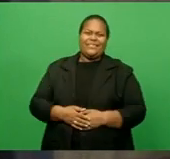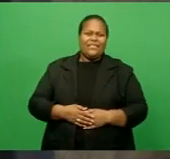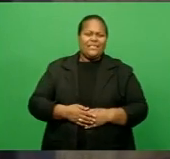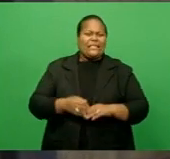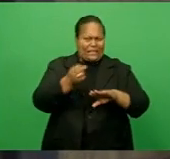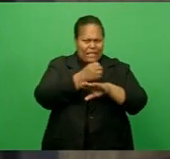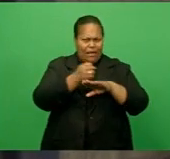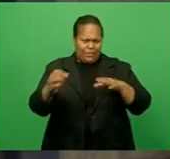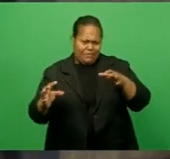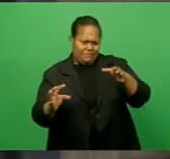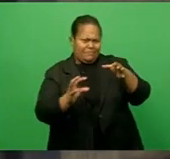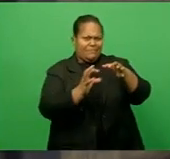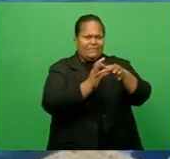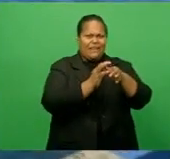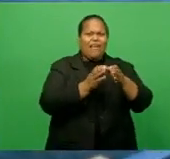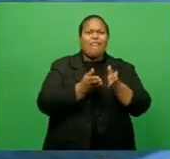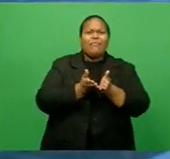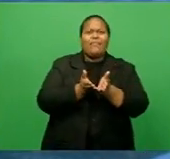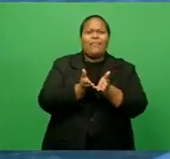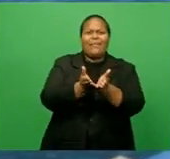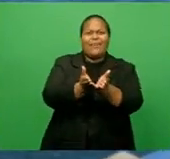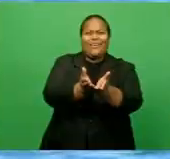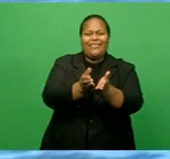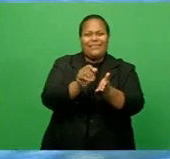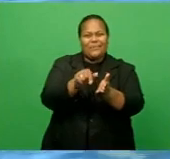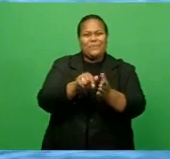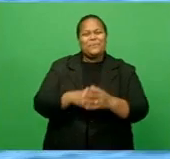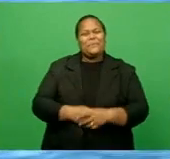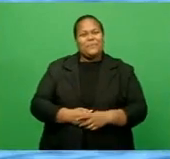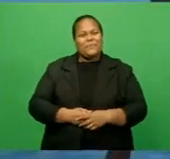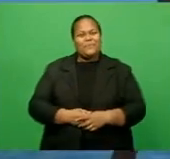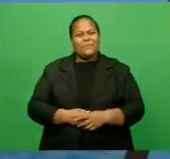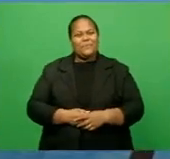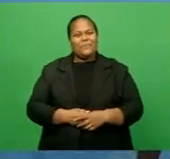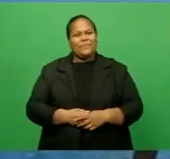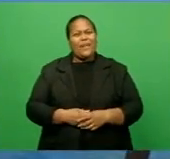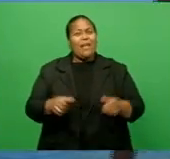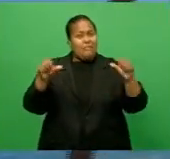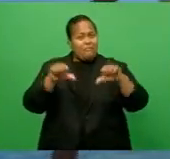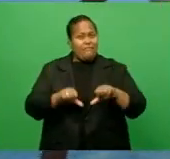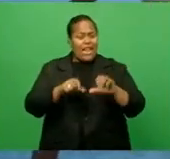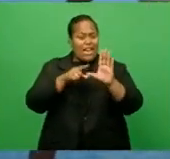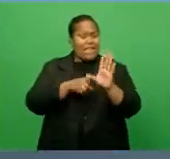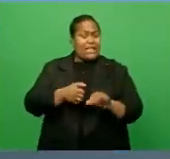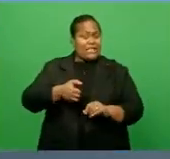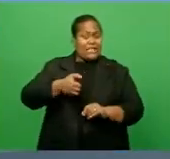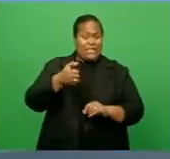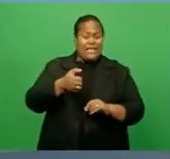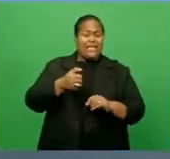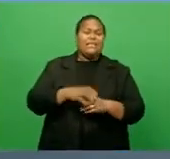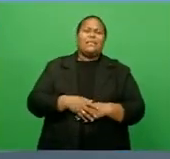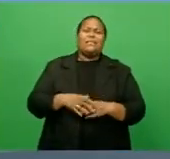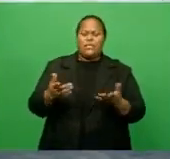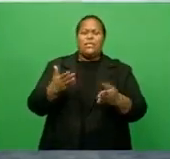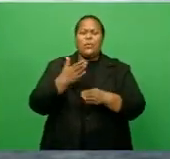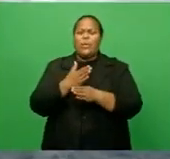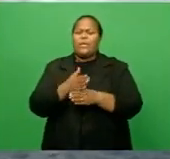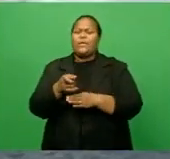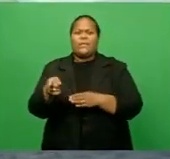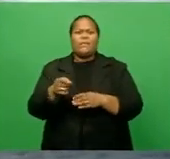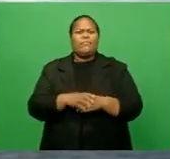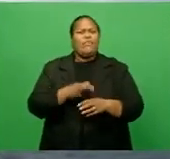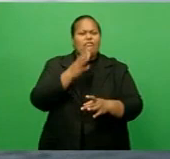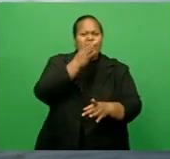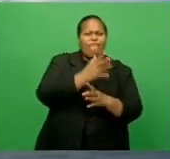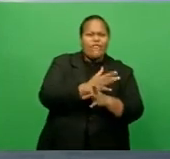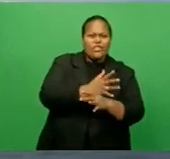government kind of fishing fleet. After failing Year 6, Vakandranu did not give up. He worked for a shipping company that took